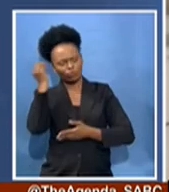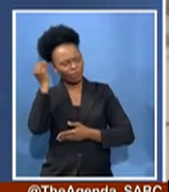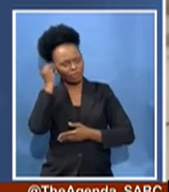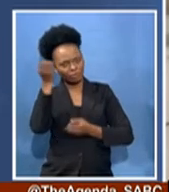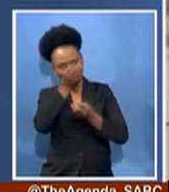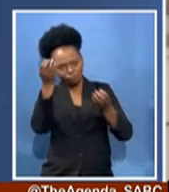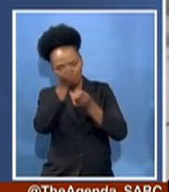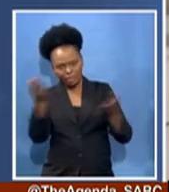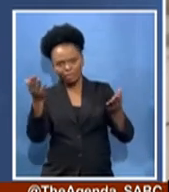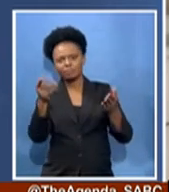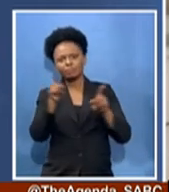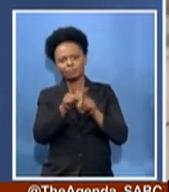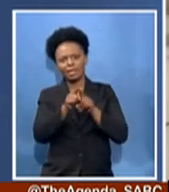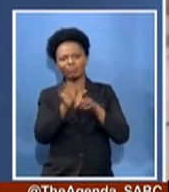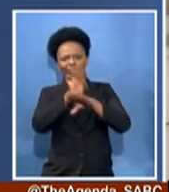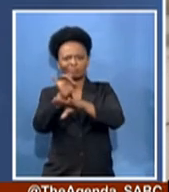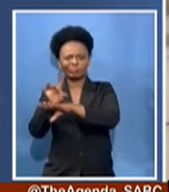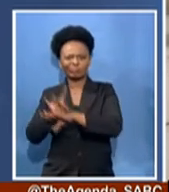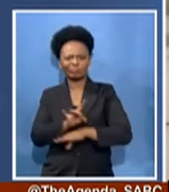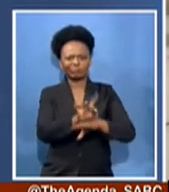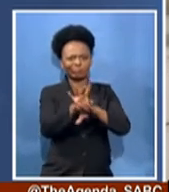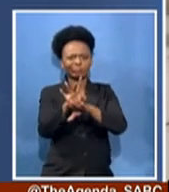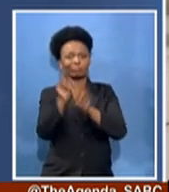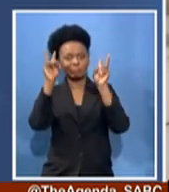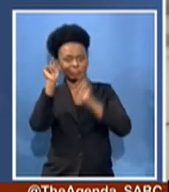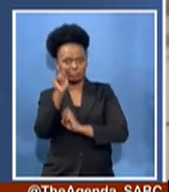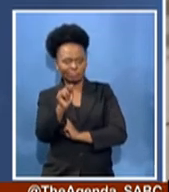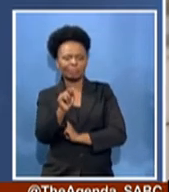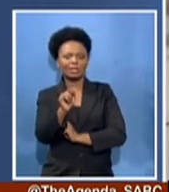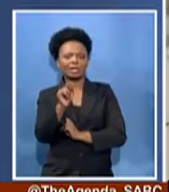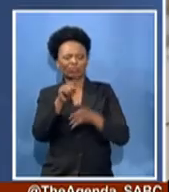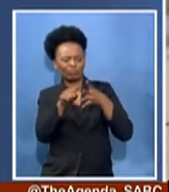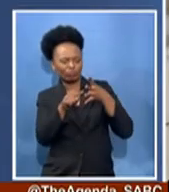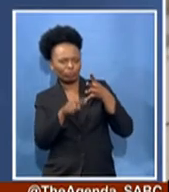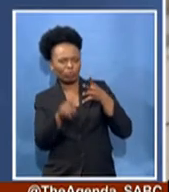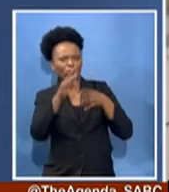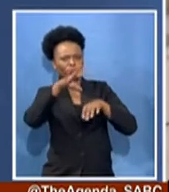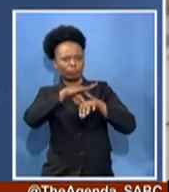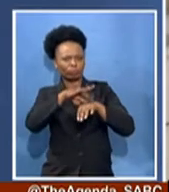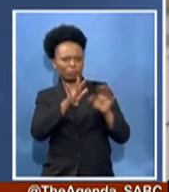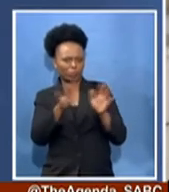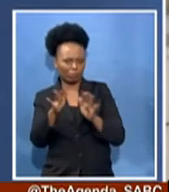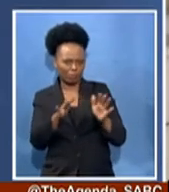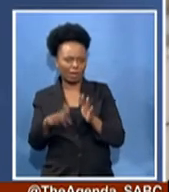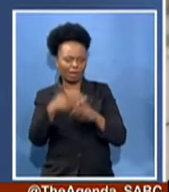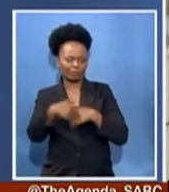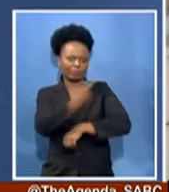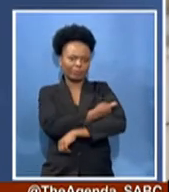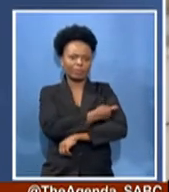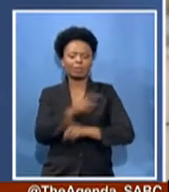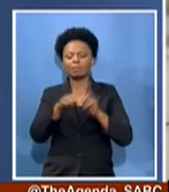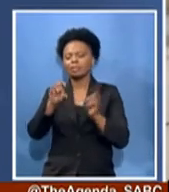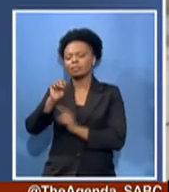these suggestive symptoms. But in addition to SAHPRA saying that this is okay, the ethics committees that